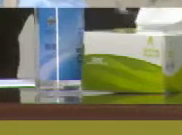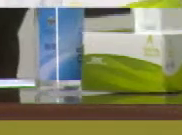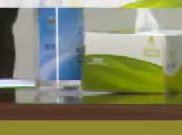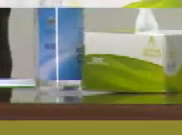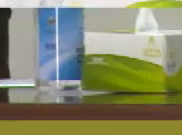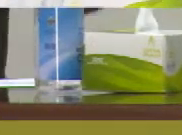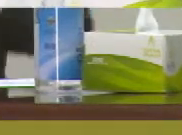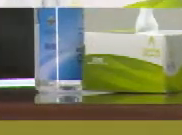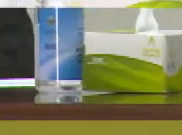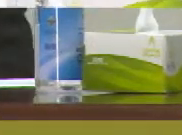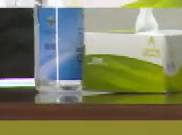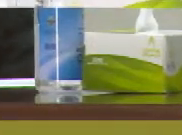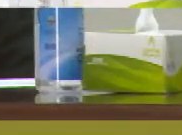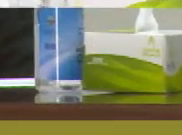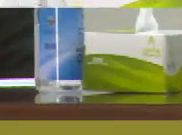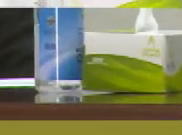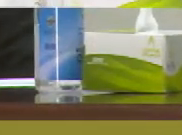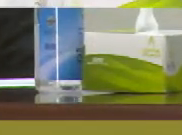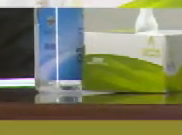la kalong itala mujumati.